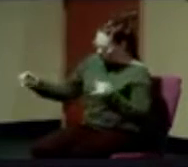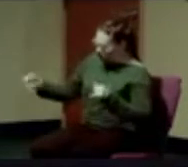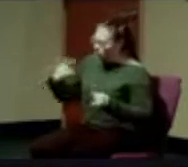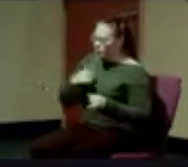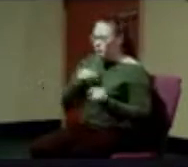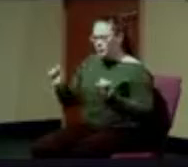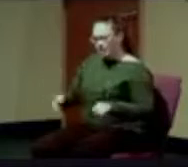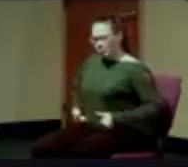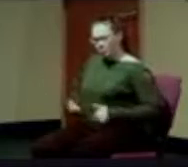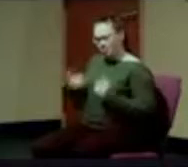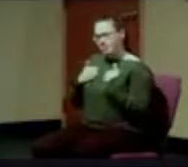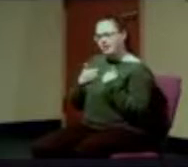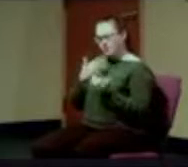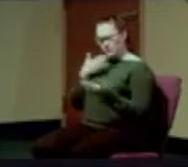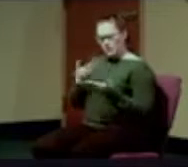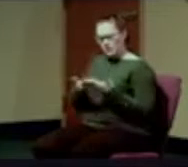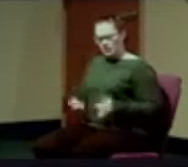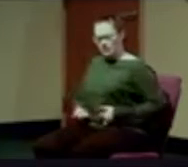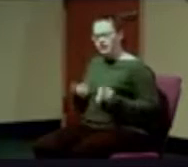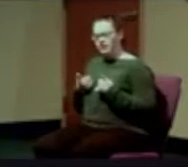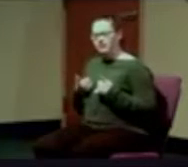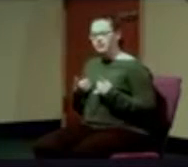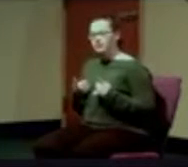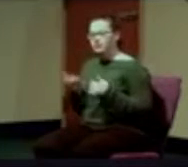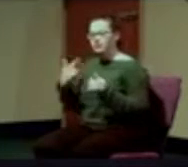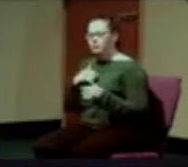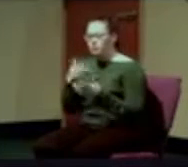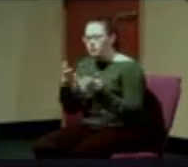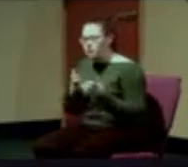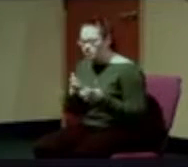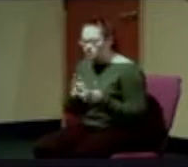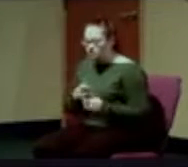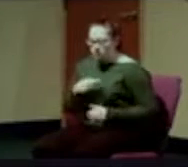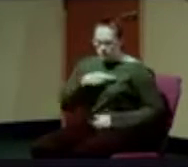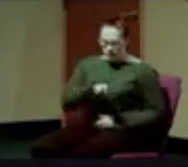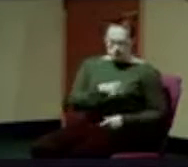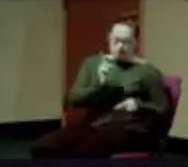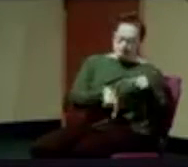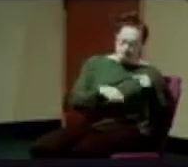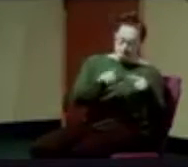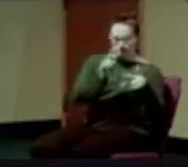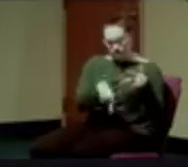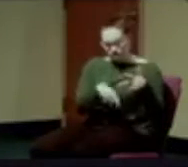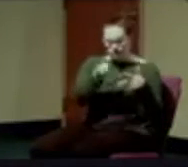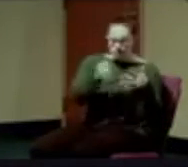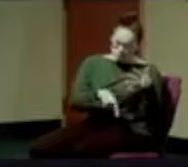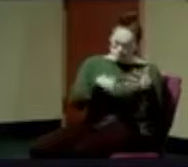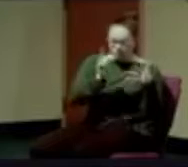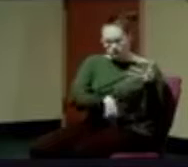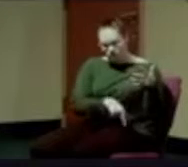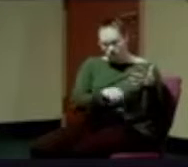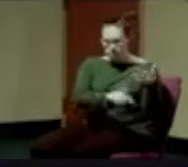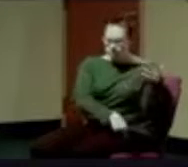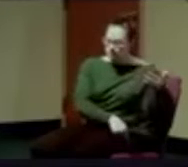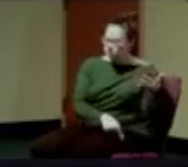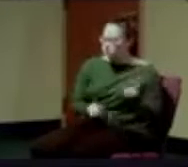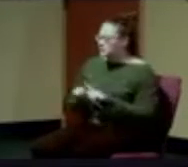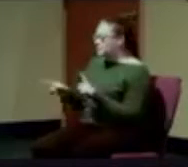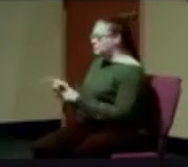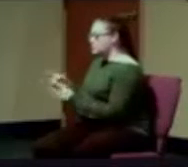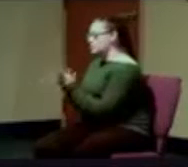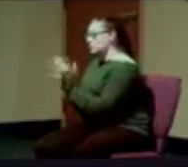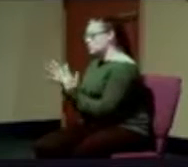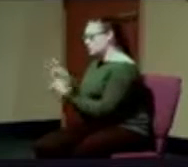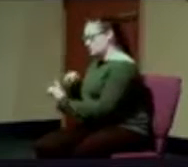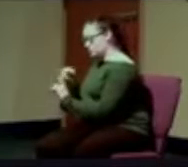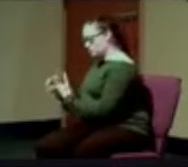a good life. But religion, or don't do that, you can't do that, you can't do that. But Jesus says you can serve here, you can love here, you can do those things. When you look at that from that